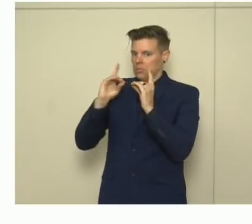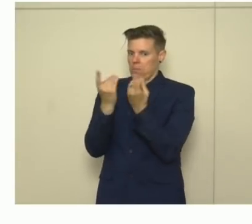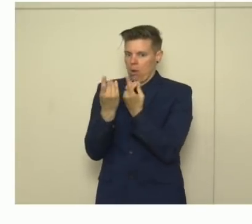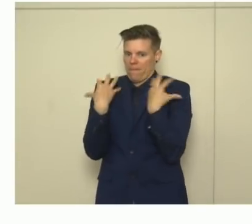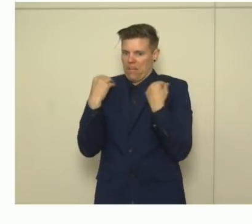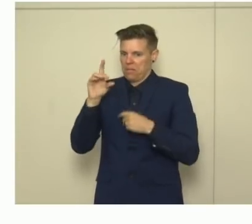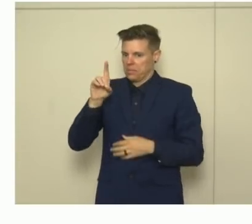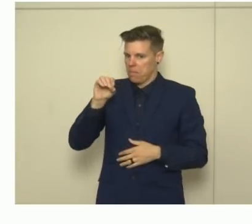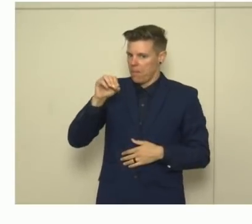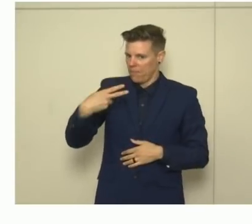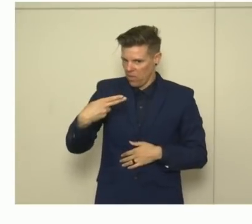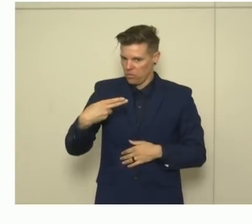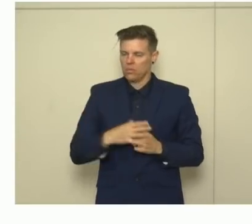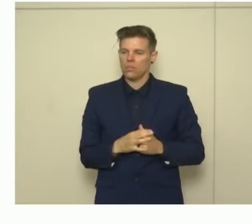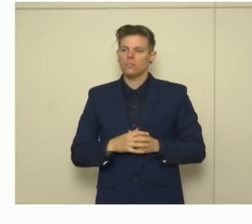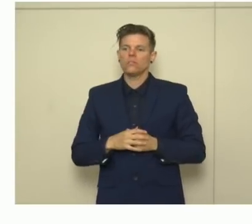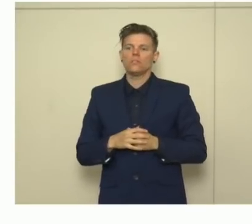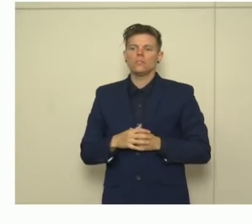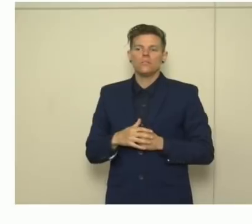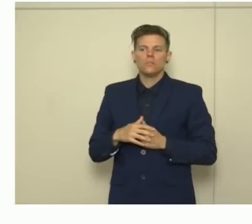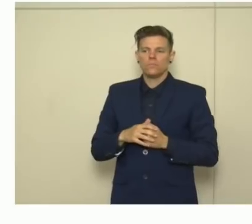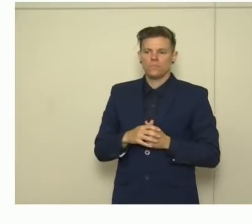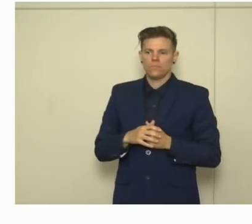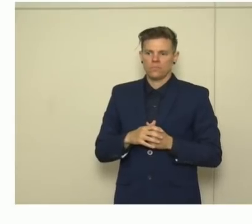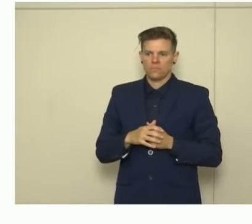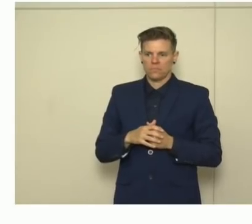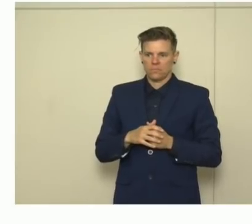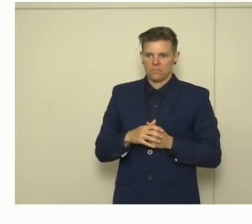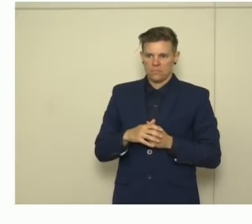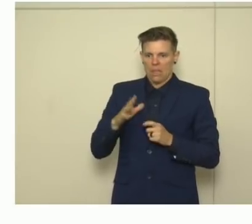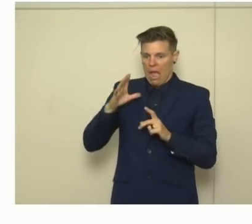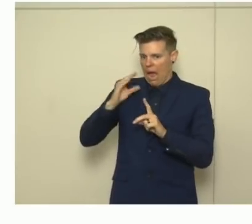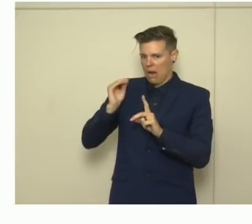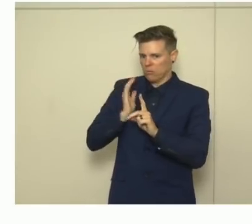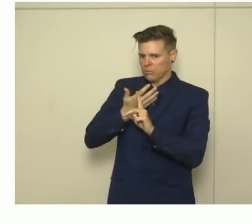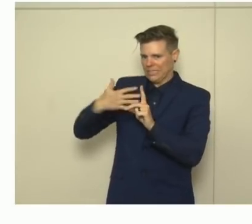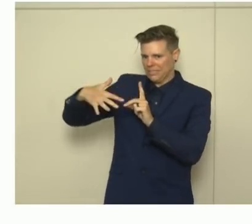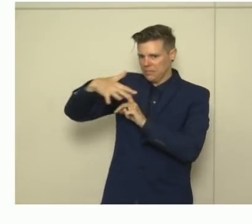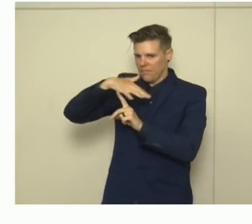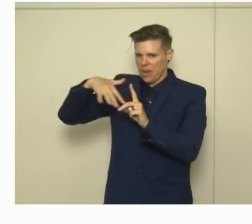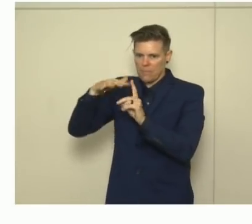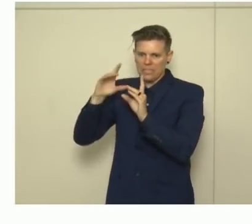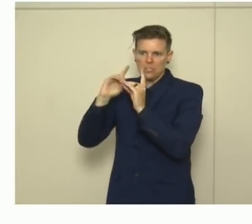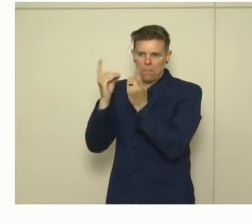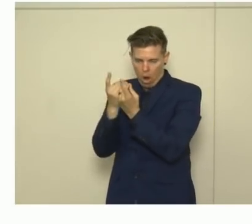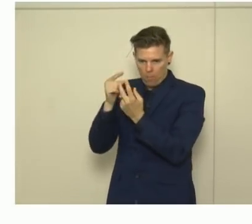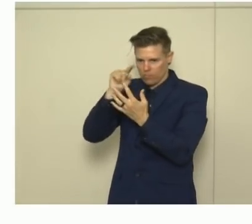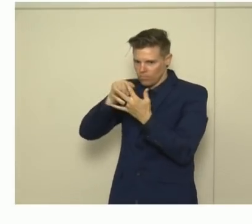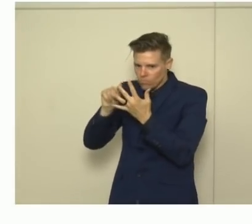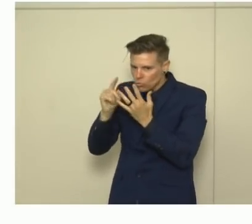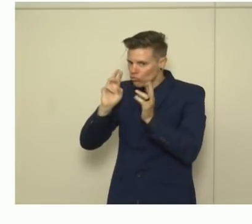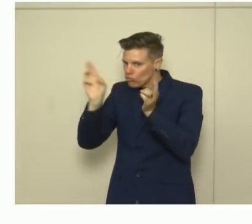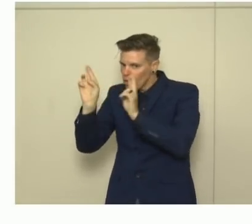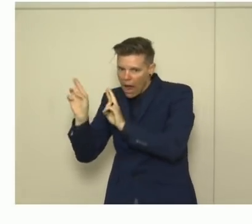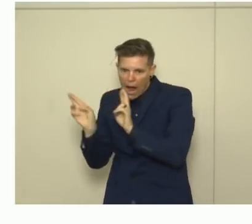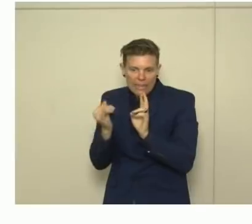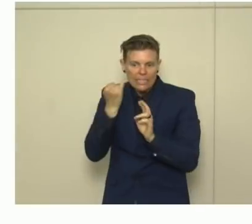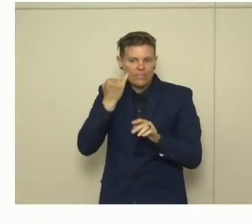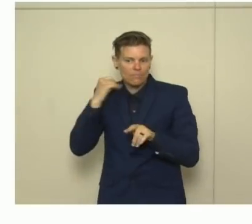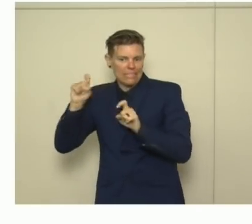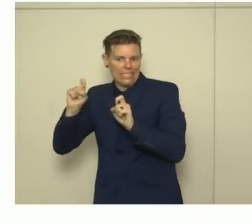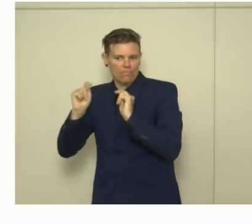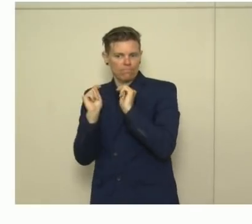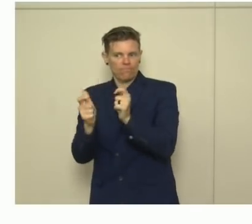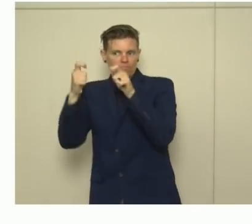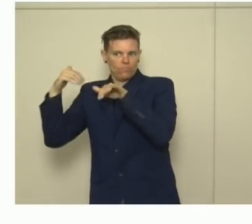our Environment Department on our rapid response system. We've had a number of superintendents who have also been helping to make sure that